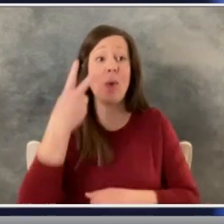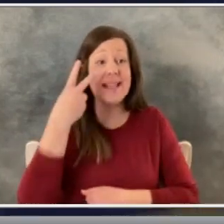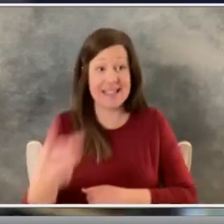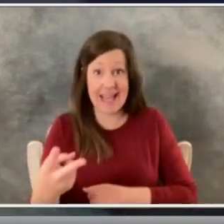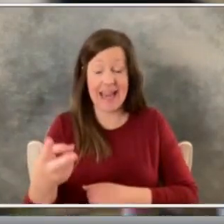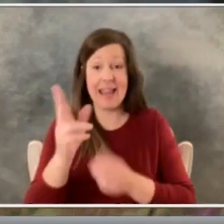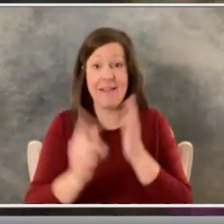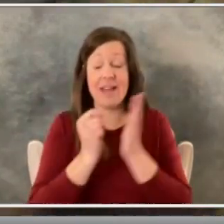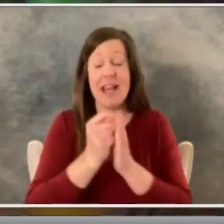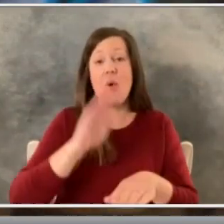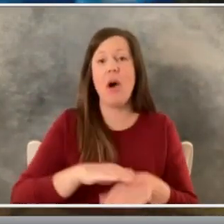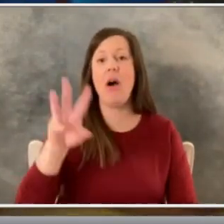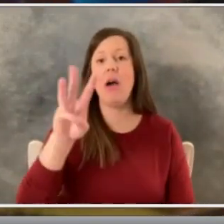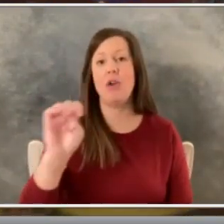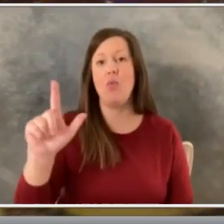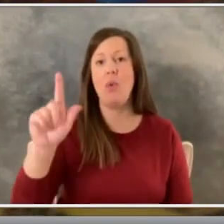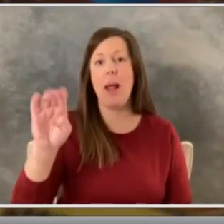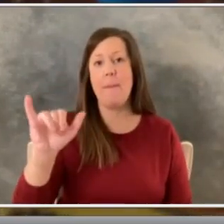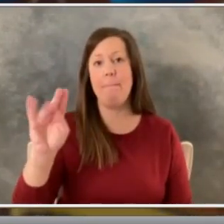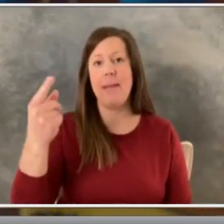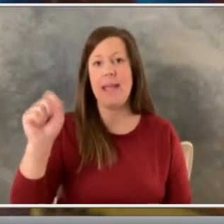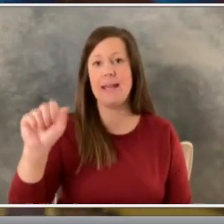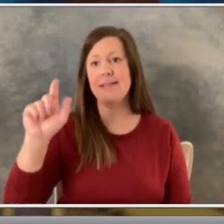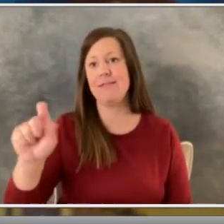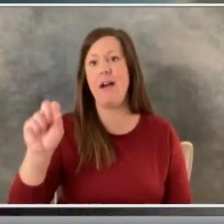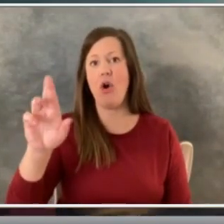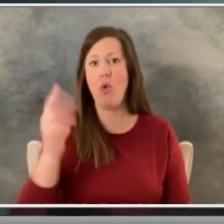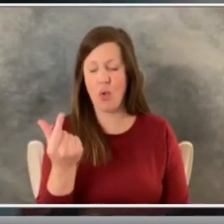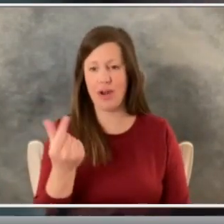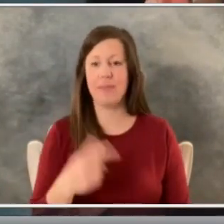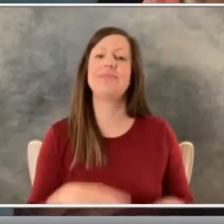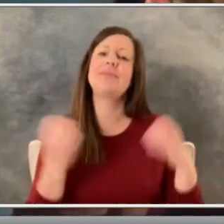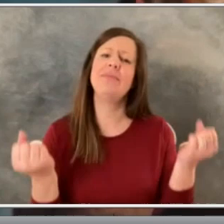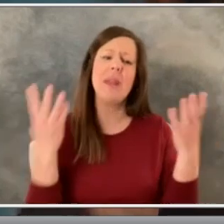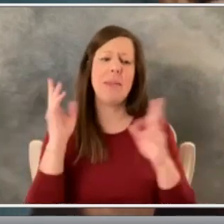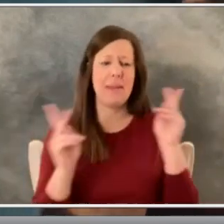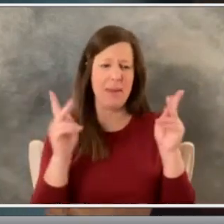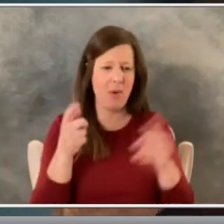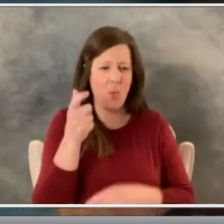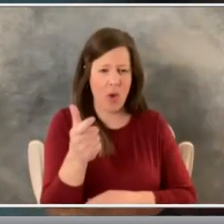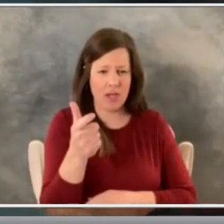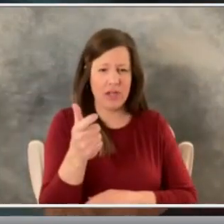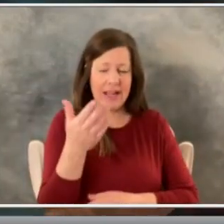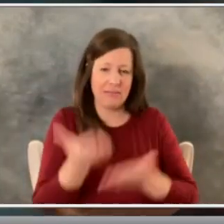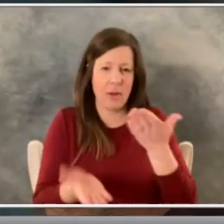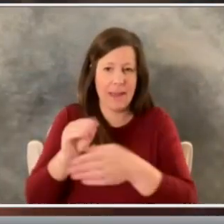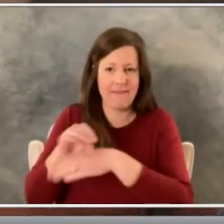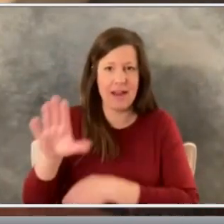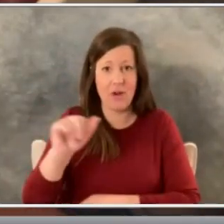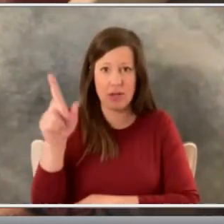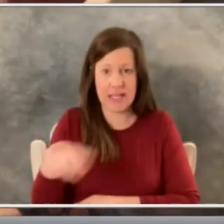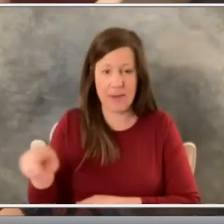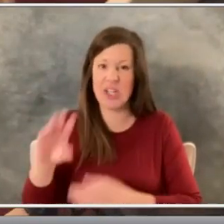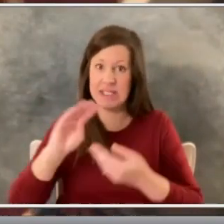wellbeings.org. There are undoubtedly so many people watching this program who are affected by Alzheimer's disease. Listen to these numbers.